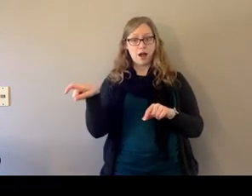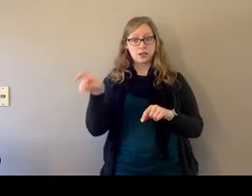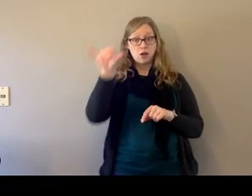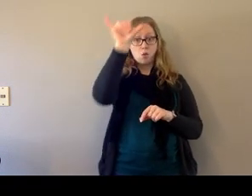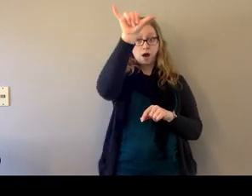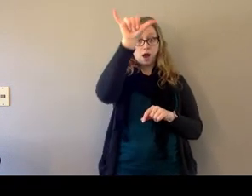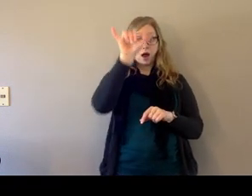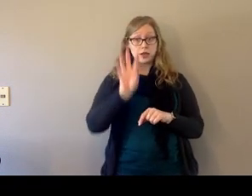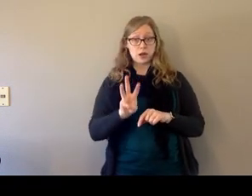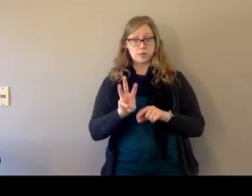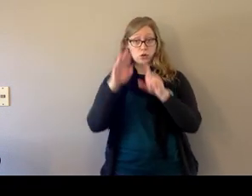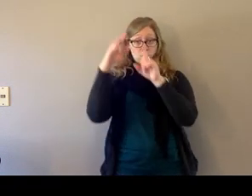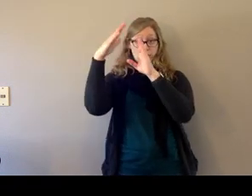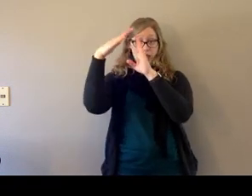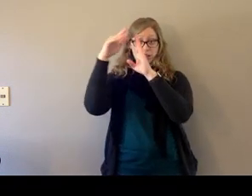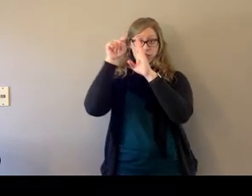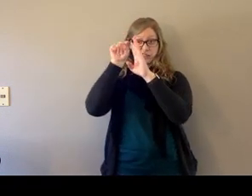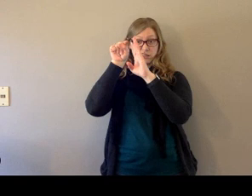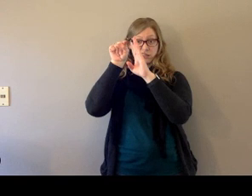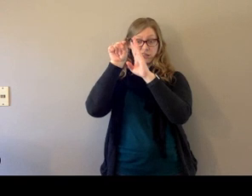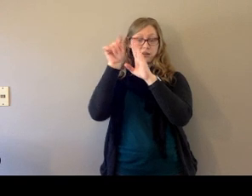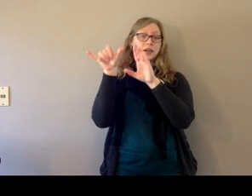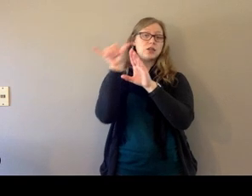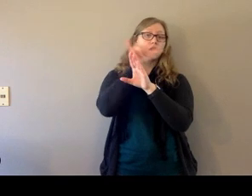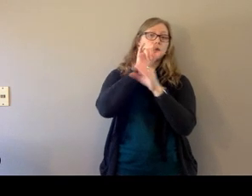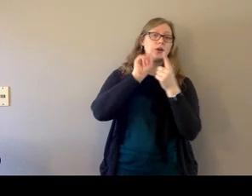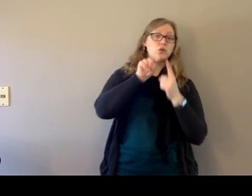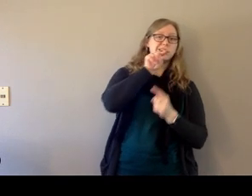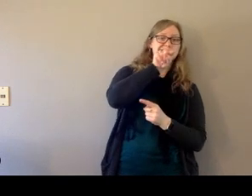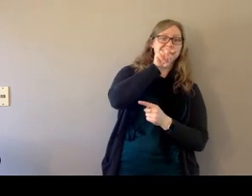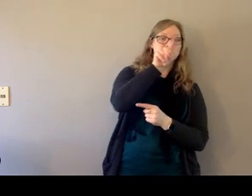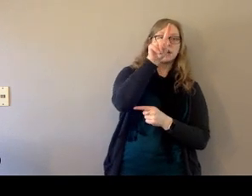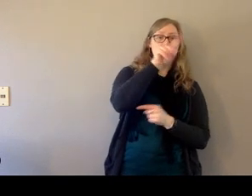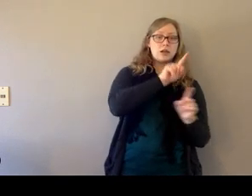angle ZYW because